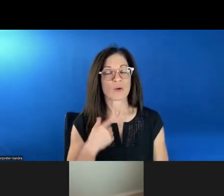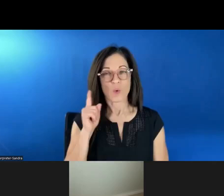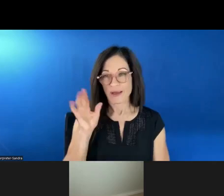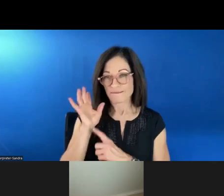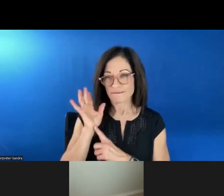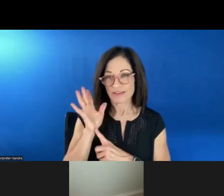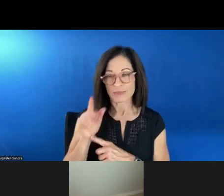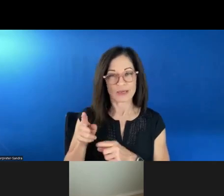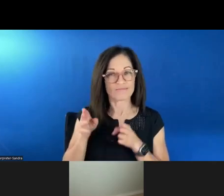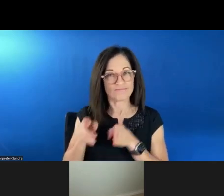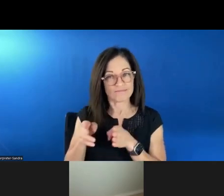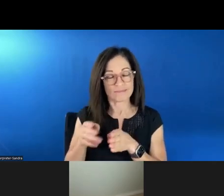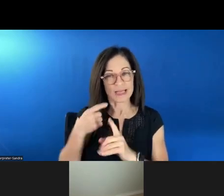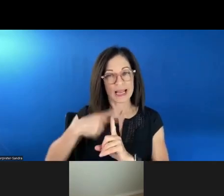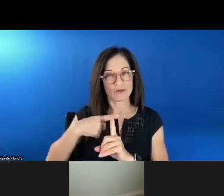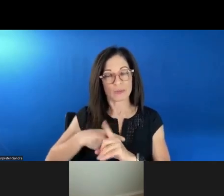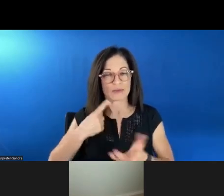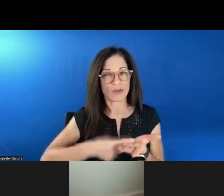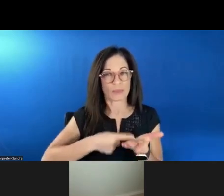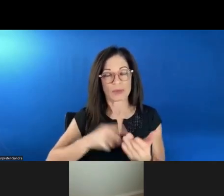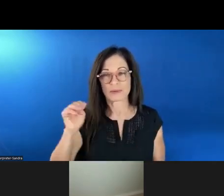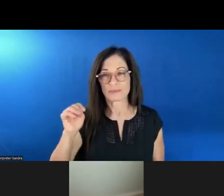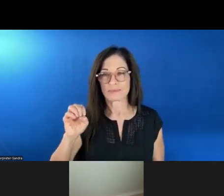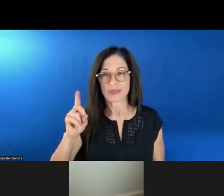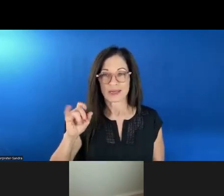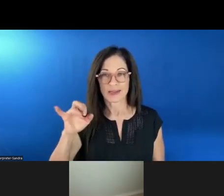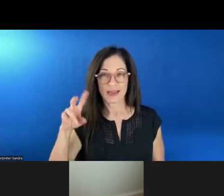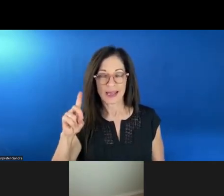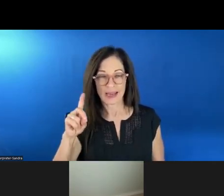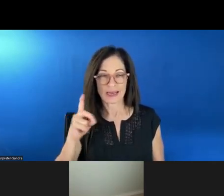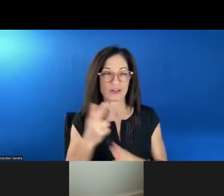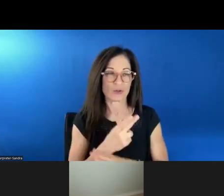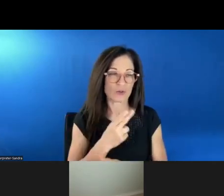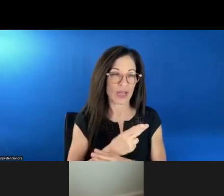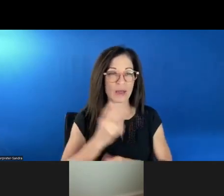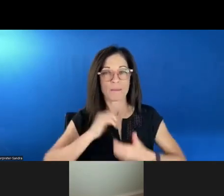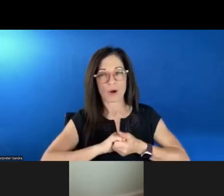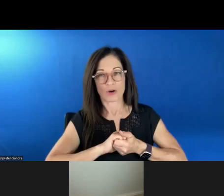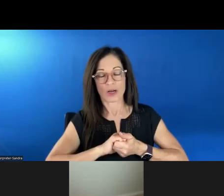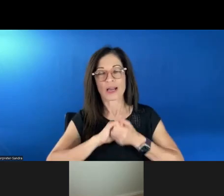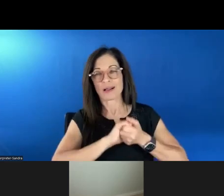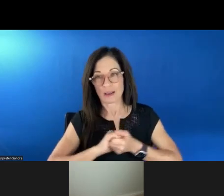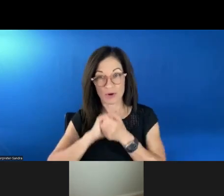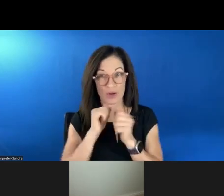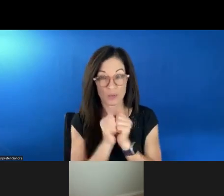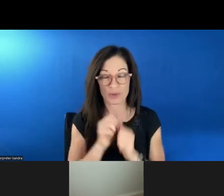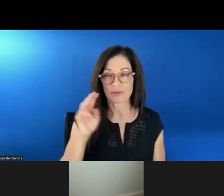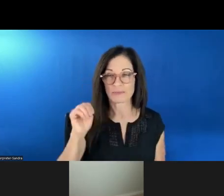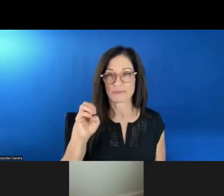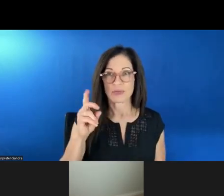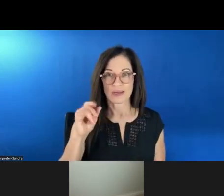talking about Medicaid, leveraging Medicaid, partnering and collaborating with Medicaid in terms of looking